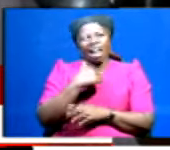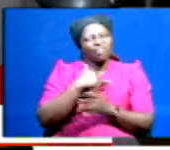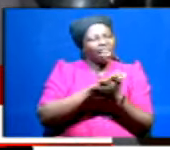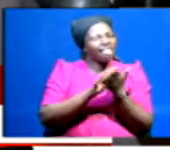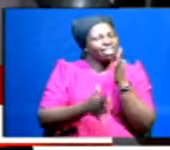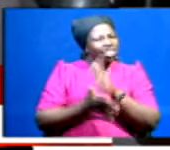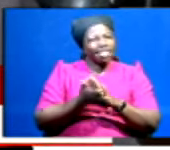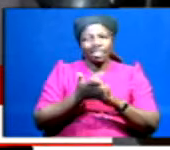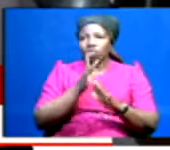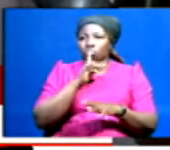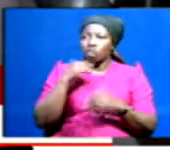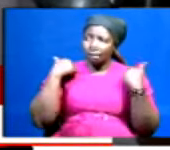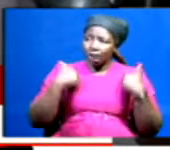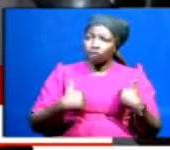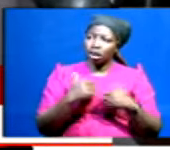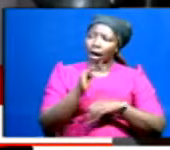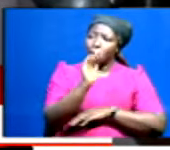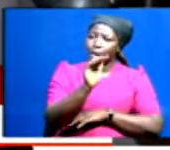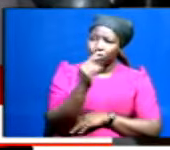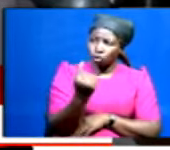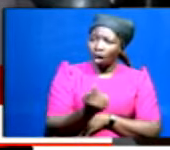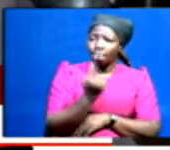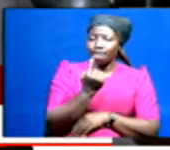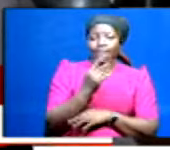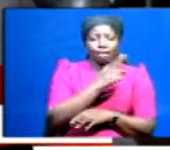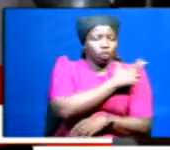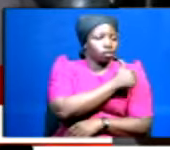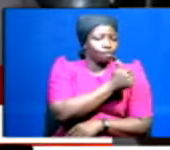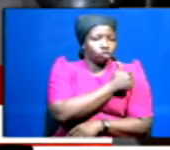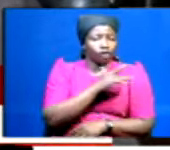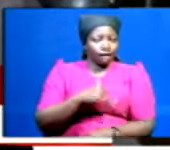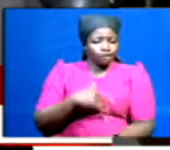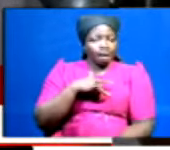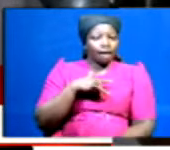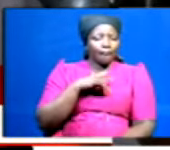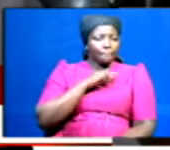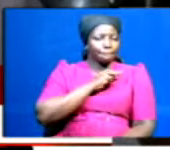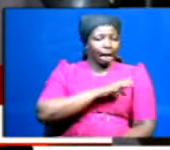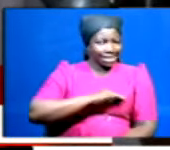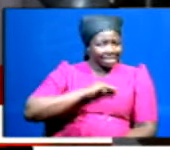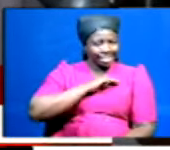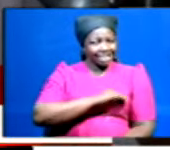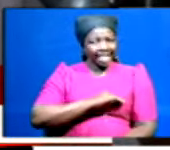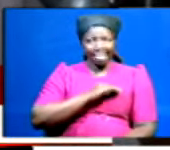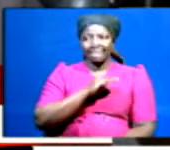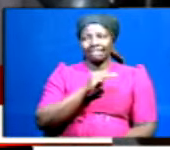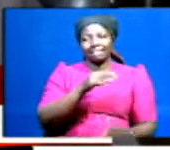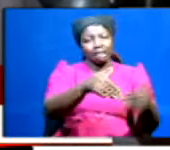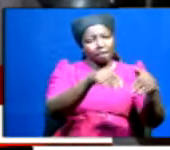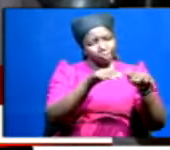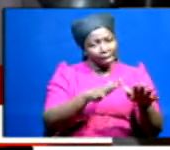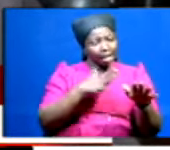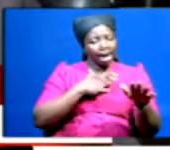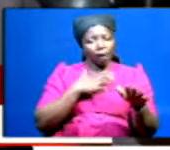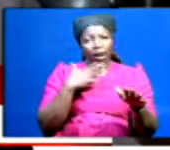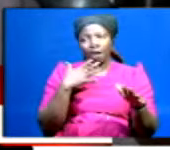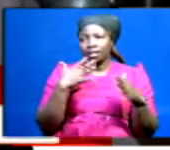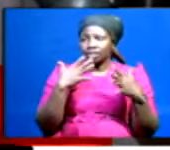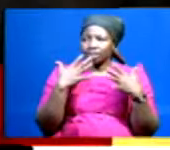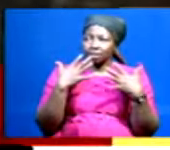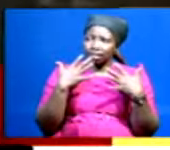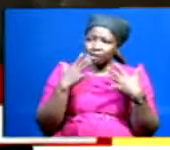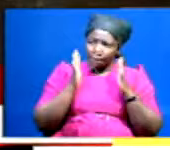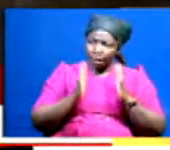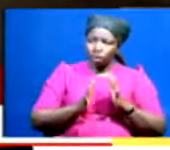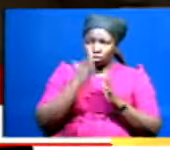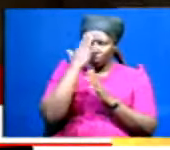hivyo naomba tu, hospitali tuonee huruma, tuzikia huyo mtu wetu juu tumesidwa kabisa kuona